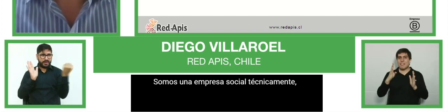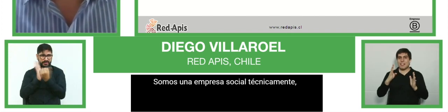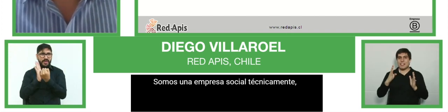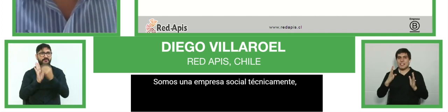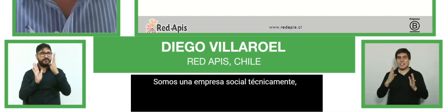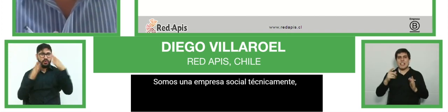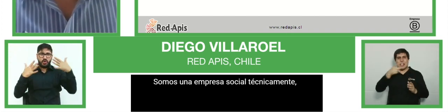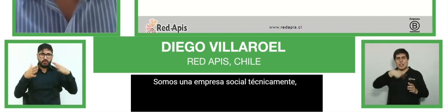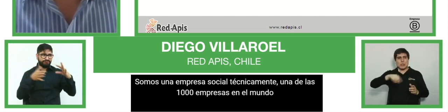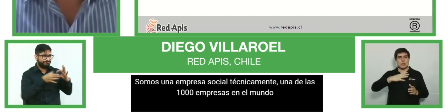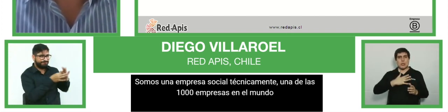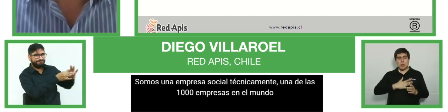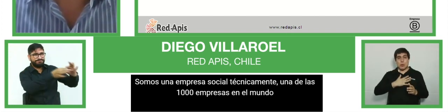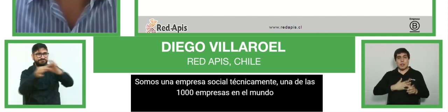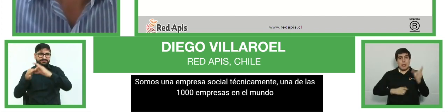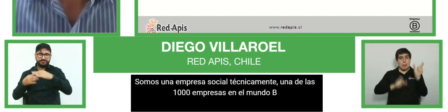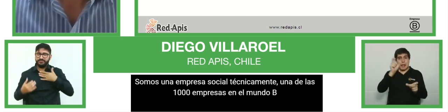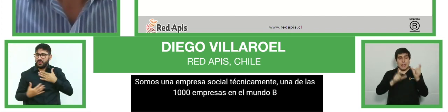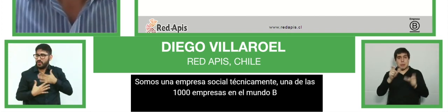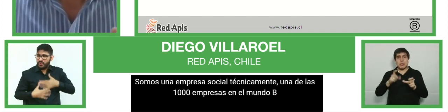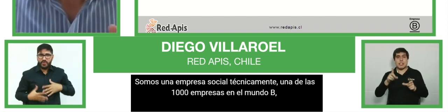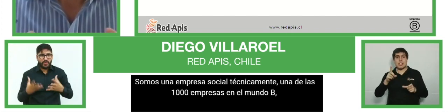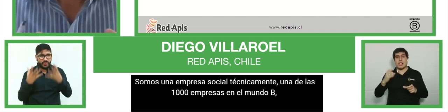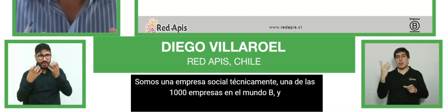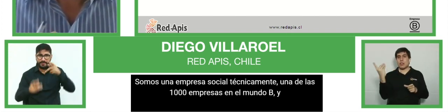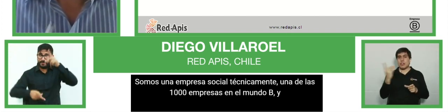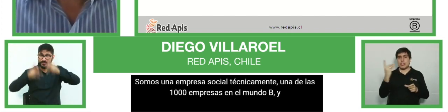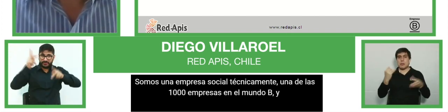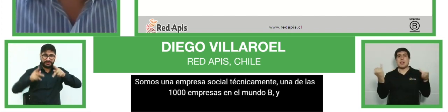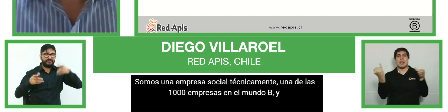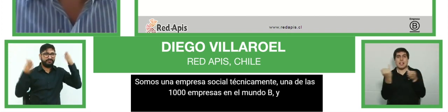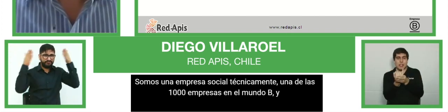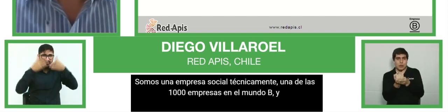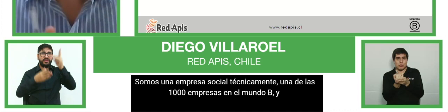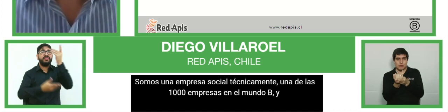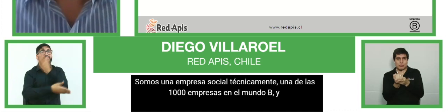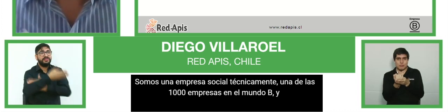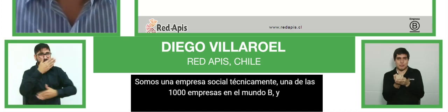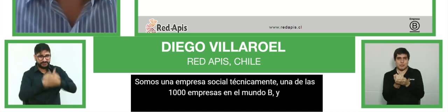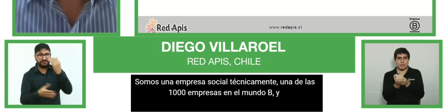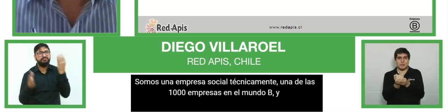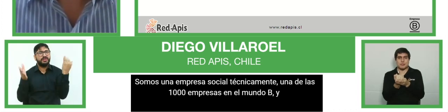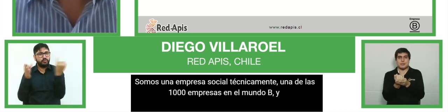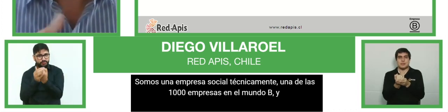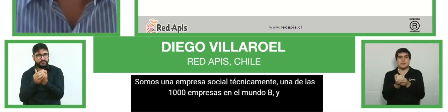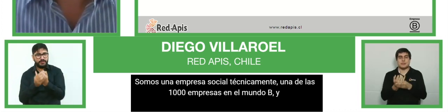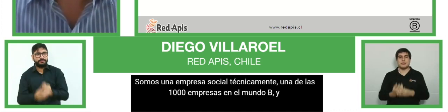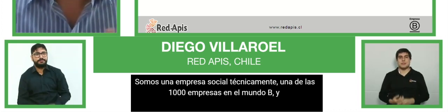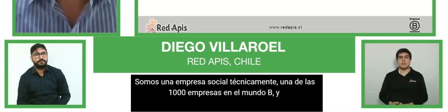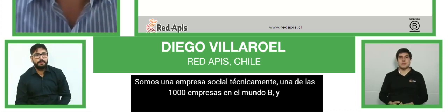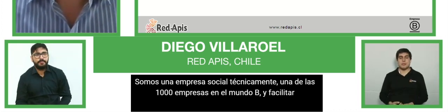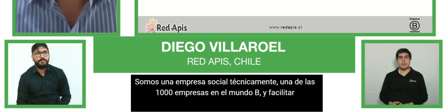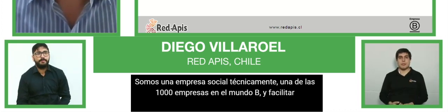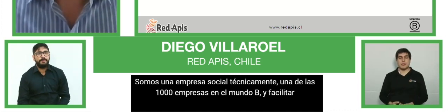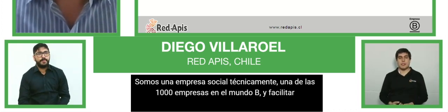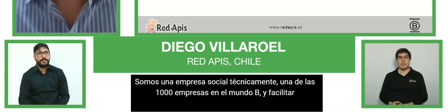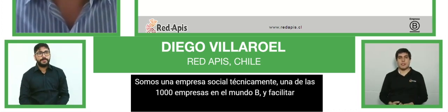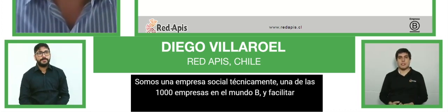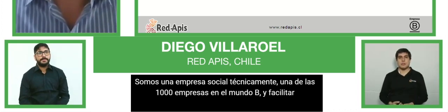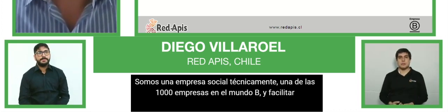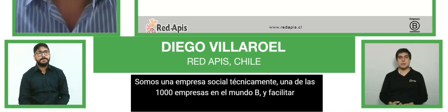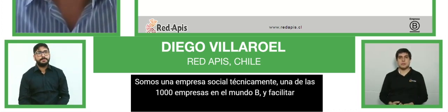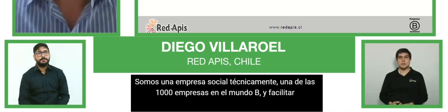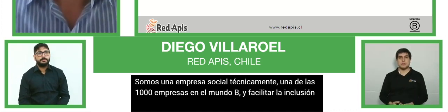enable and facilitate inclusion of people with disabilities in different contexts. Education is one of those